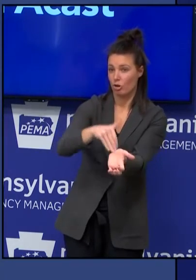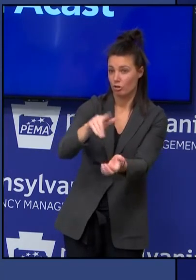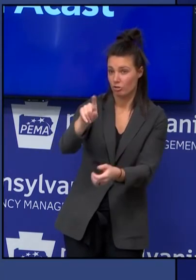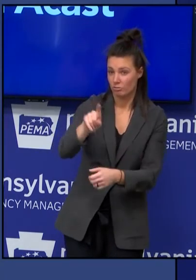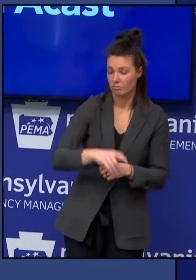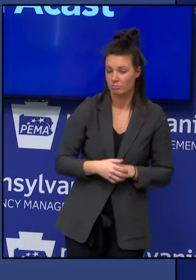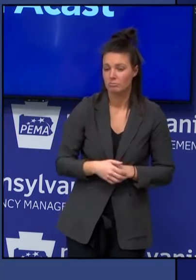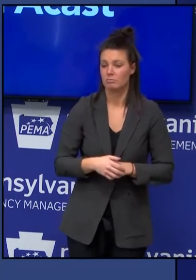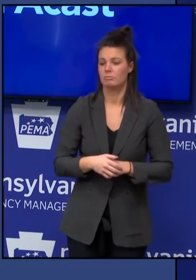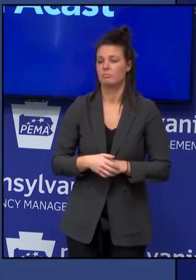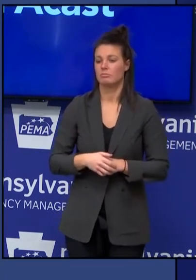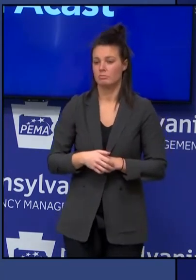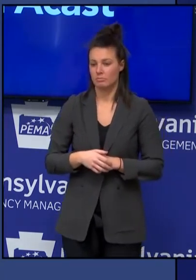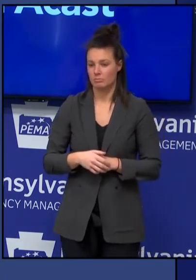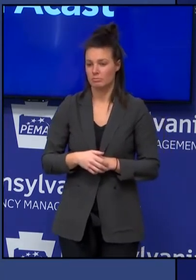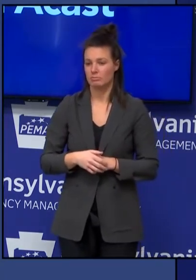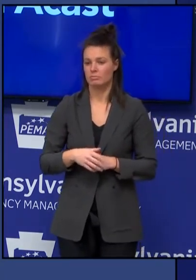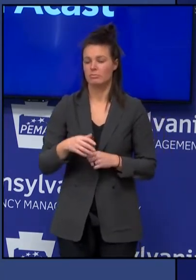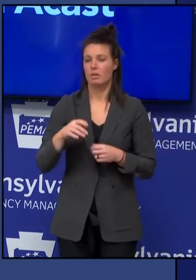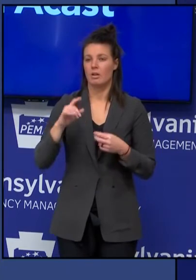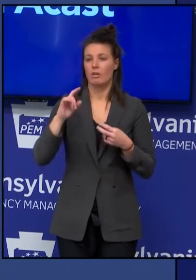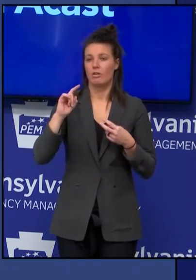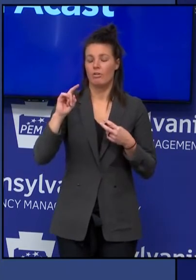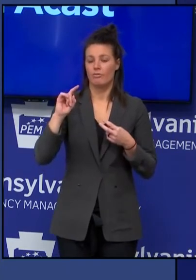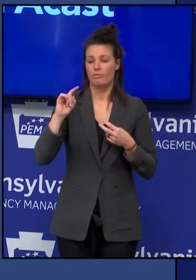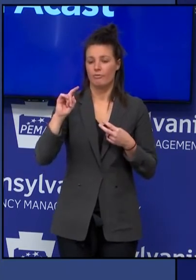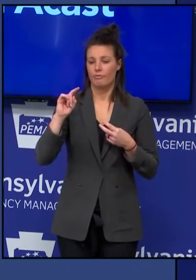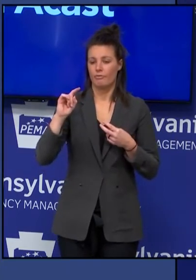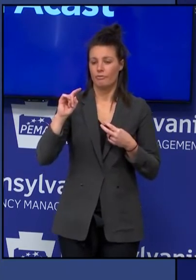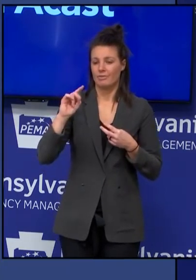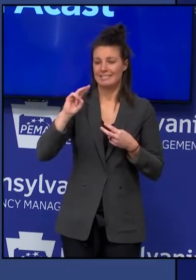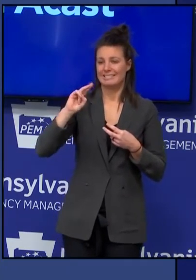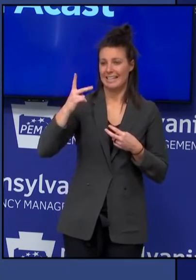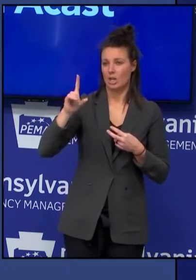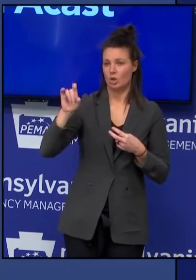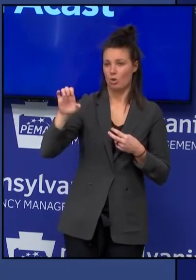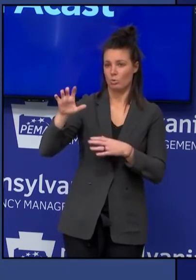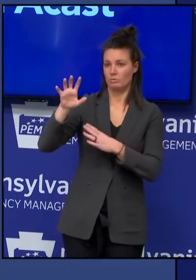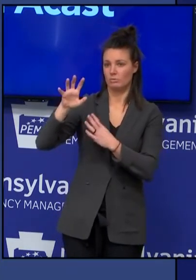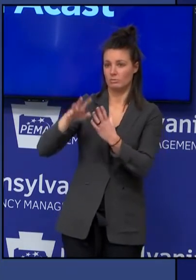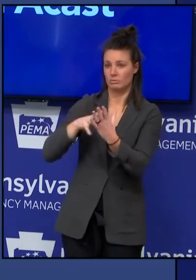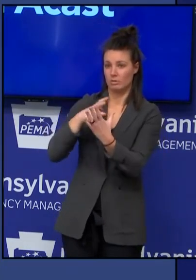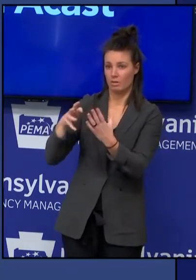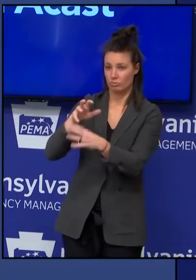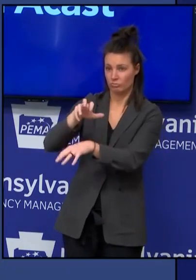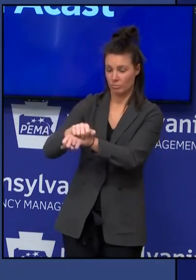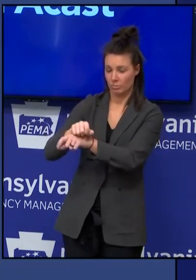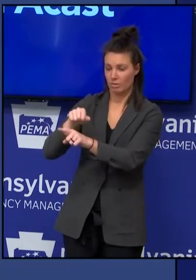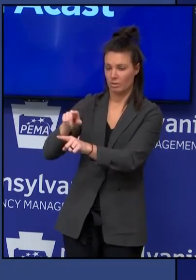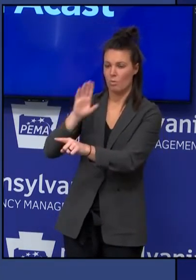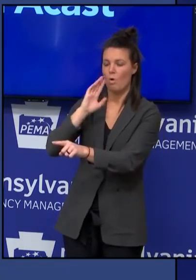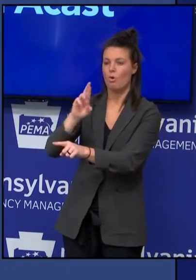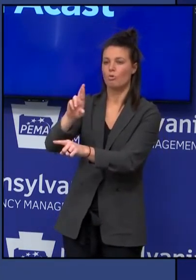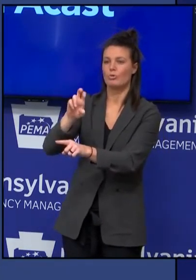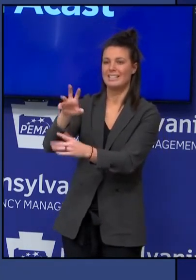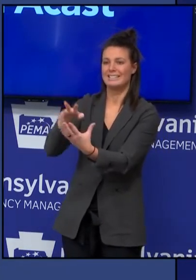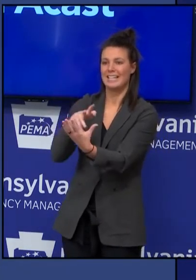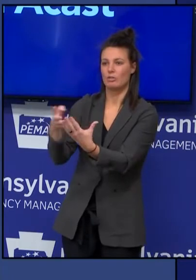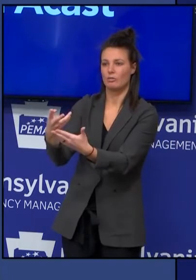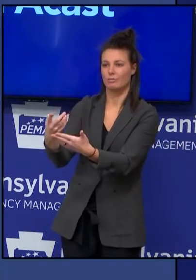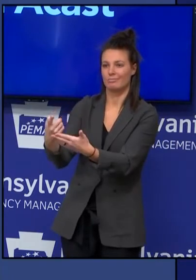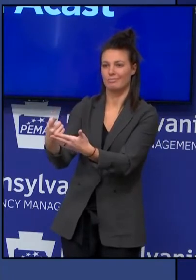physician? So first, for the second dose scheduling, it will simply be a rescheduling to the following